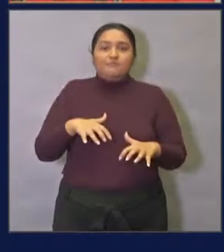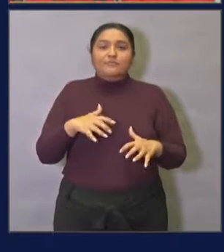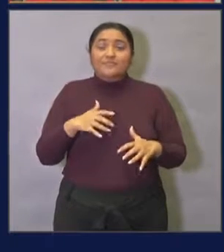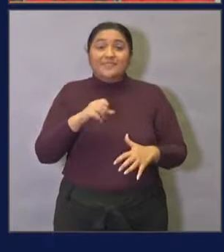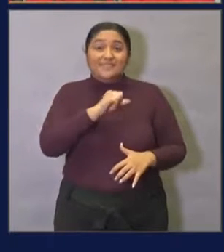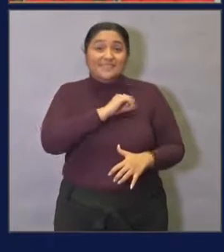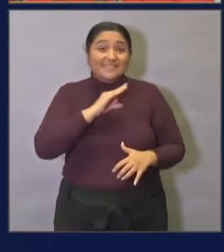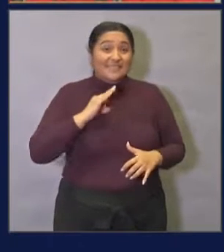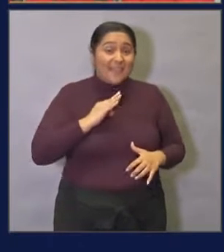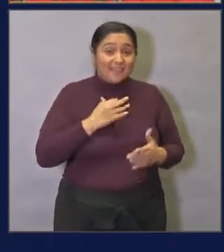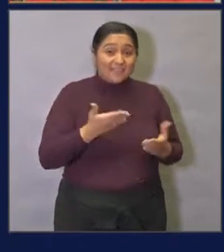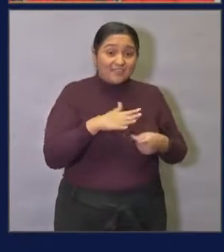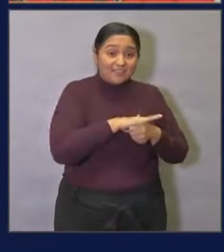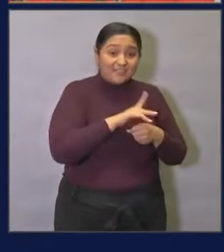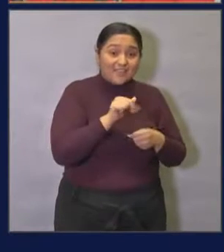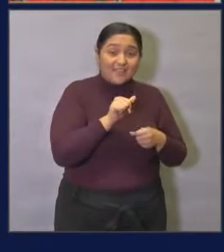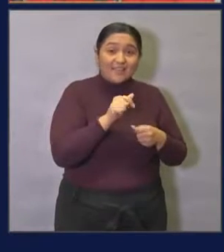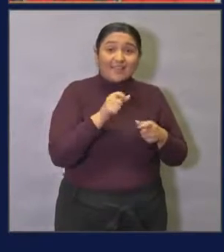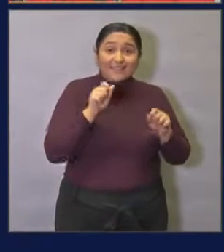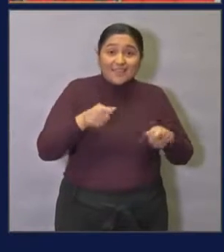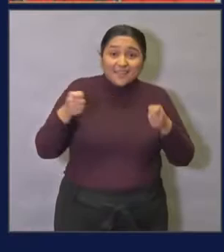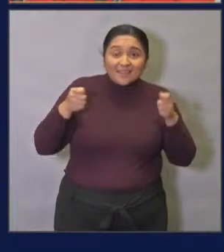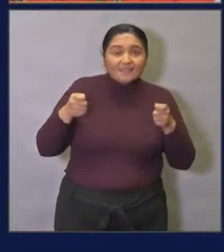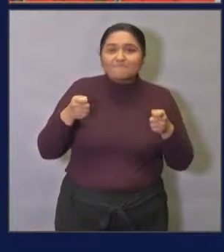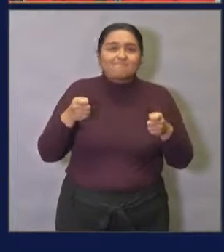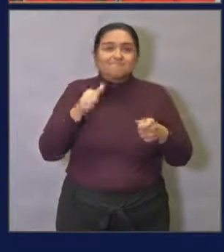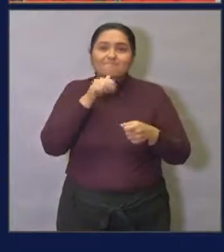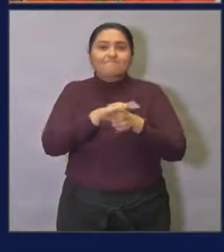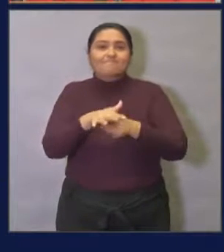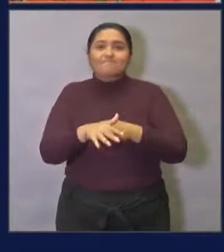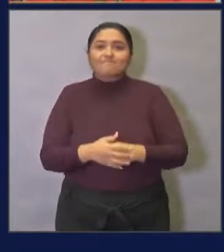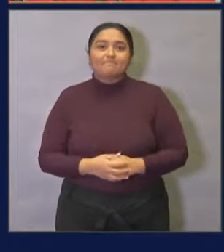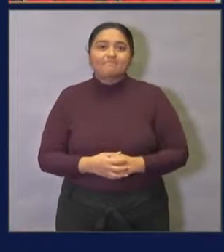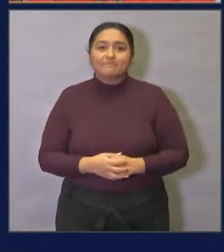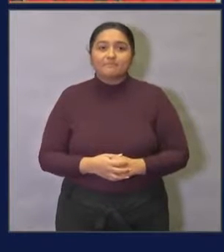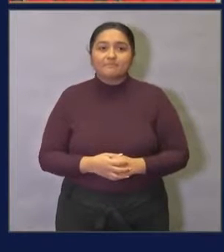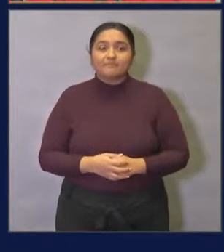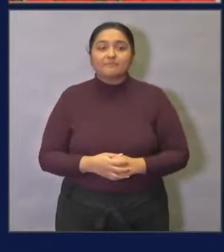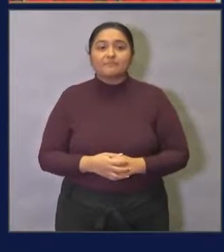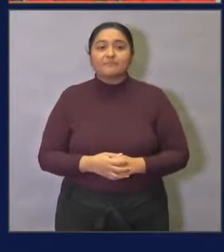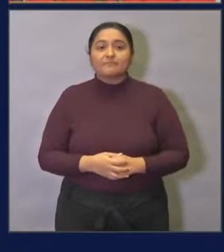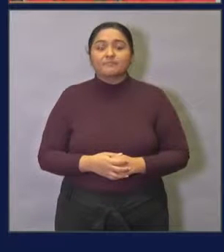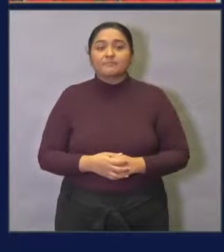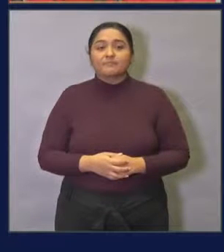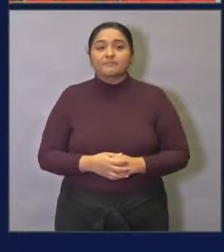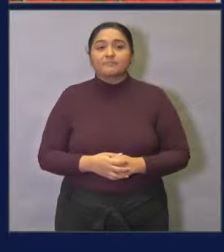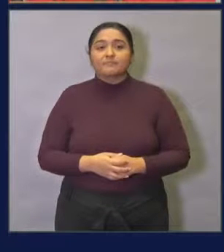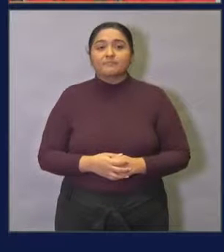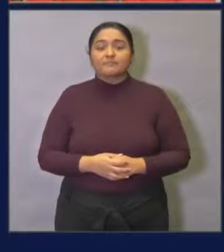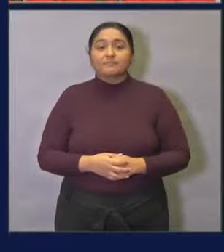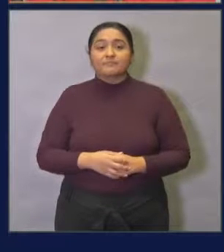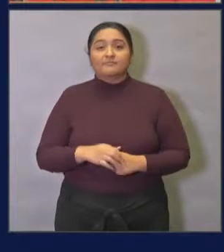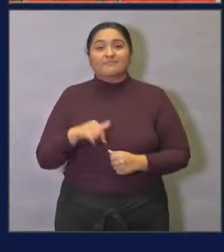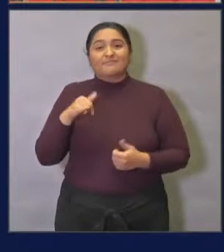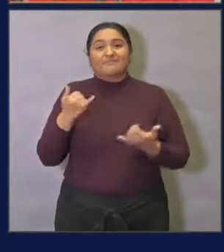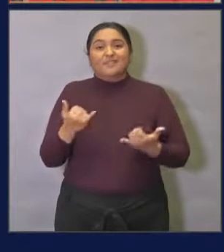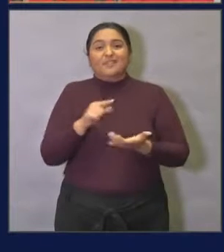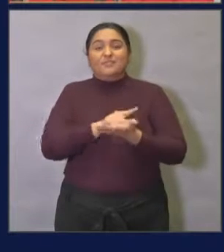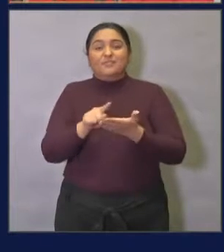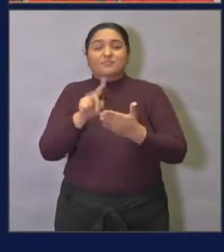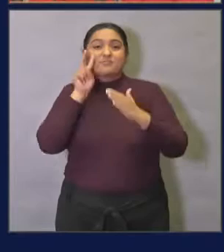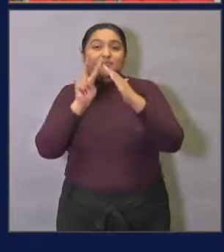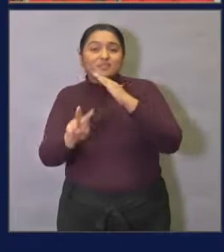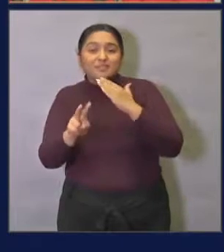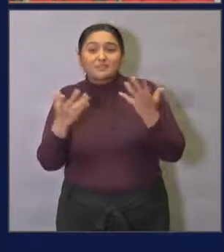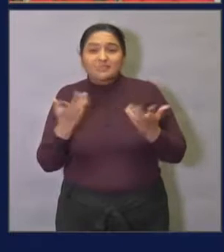available within the county can manage. Next slide. This is what this week's prediction would look like in terms